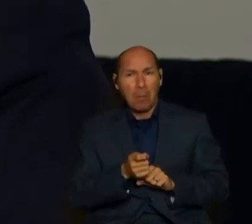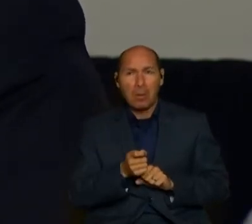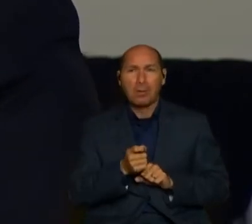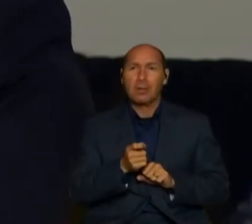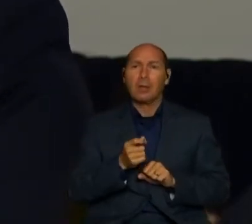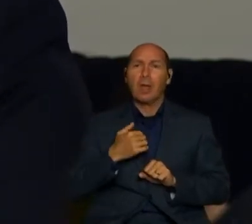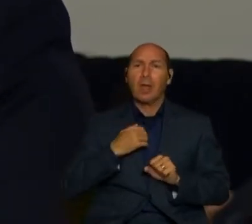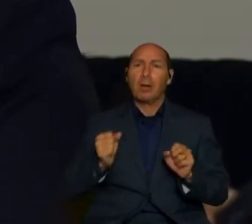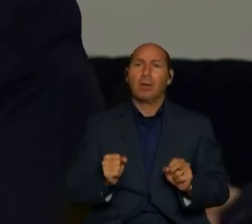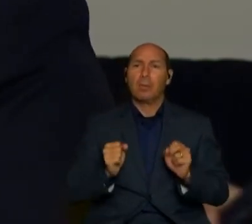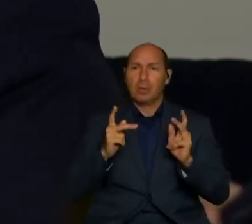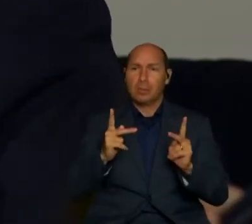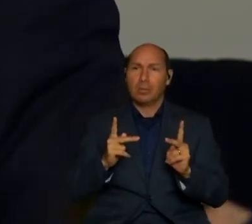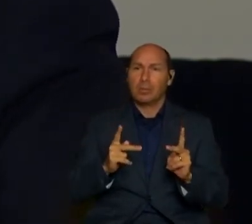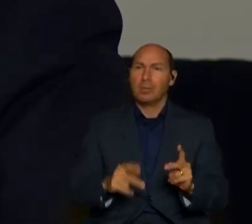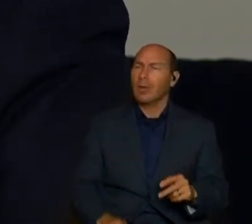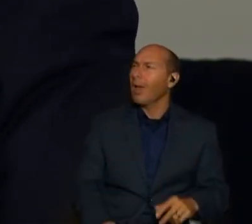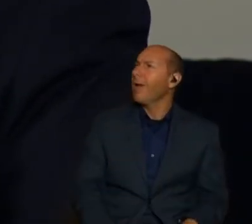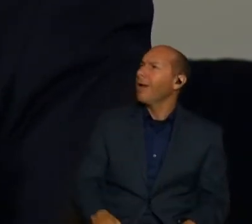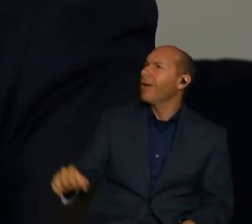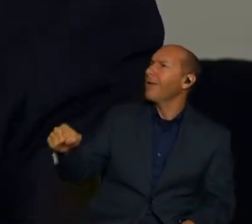to do great things. It is cool. It is cool.